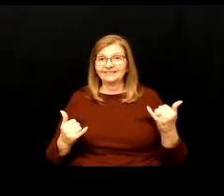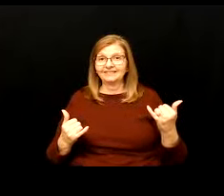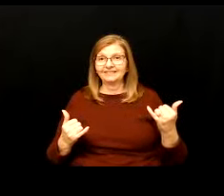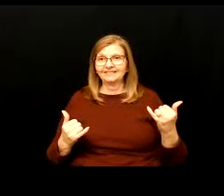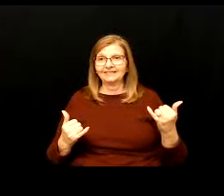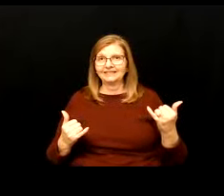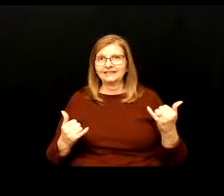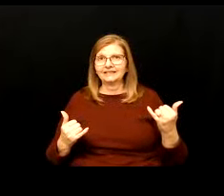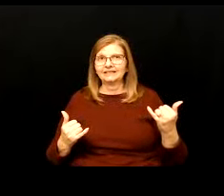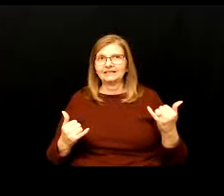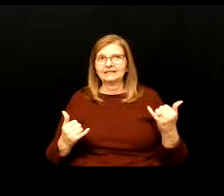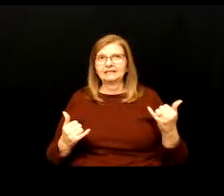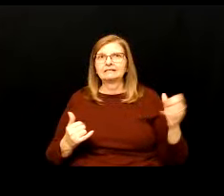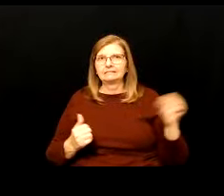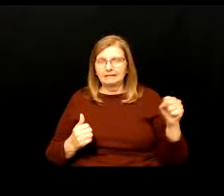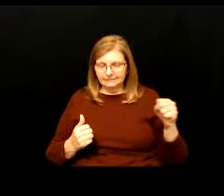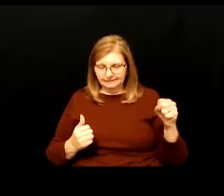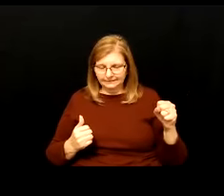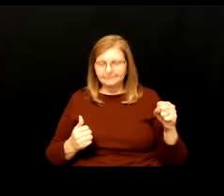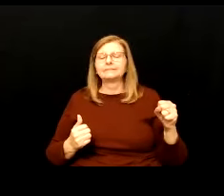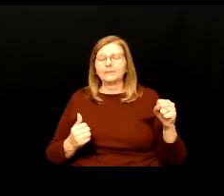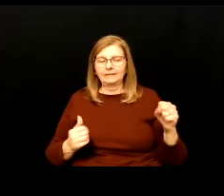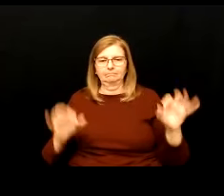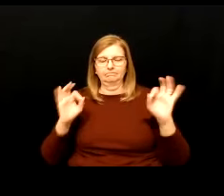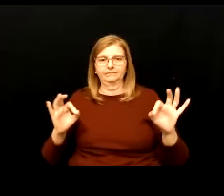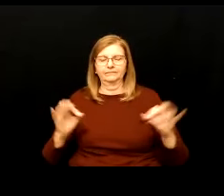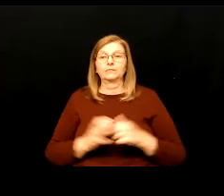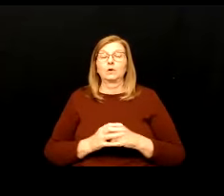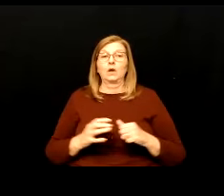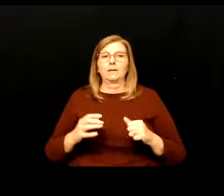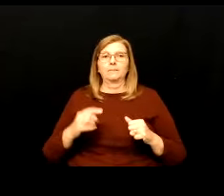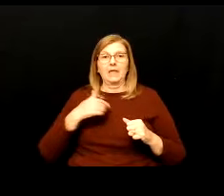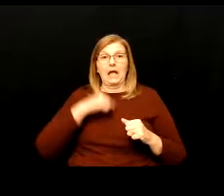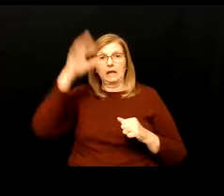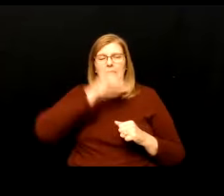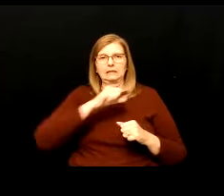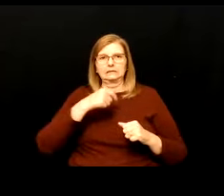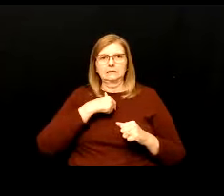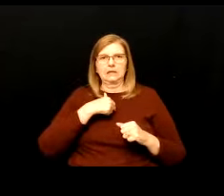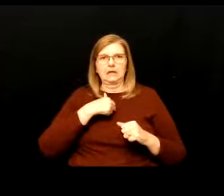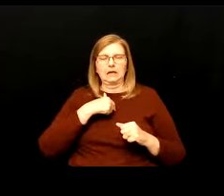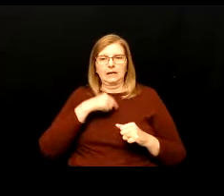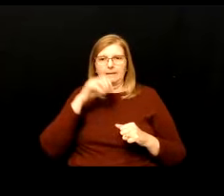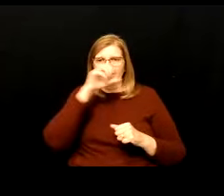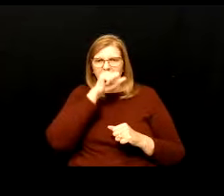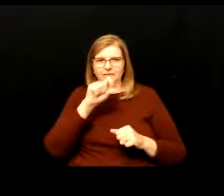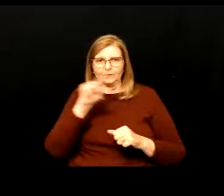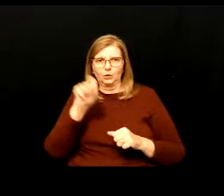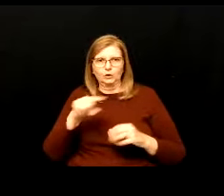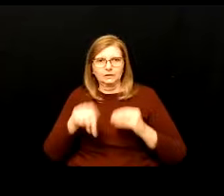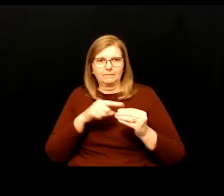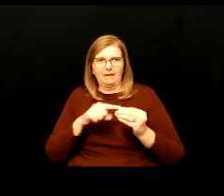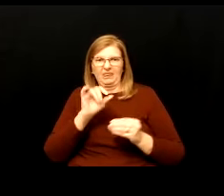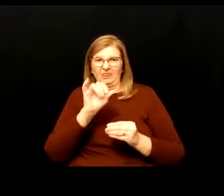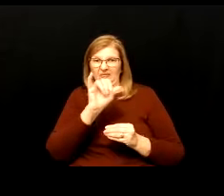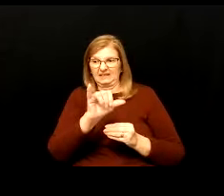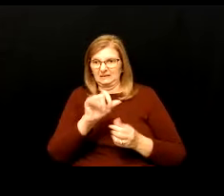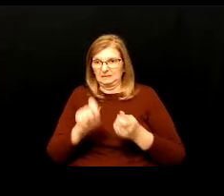Yes, we can hear you. Oh, perfect, great. Okay, so I guess I missed if there was questions about this